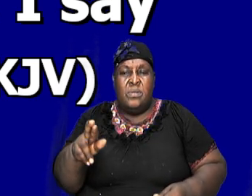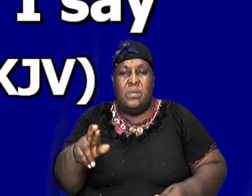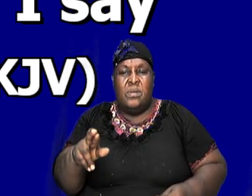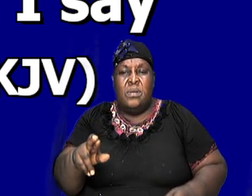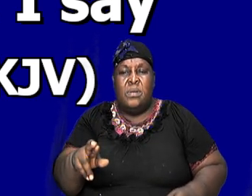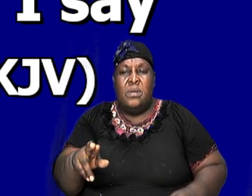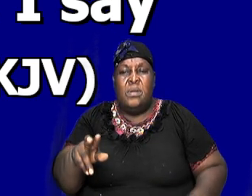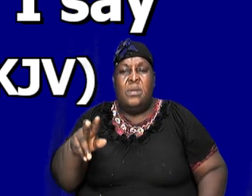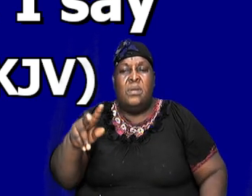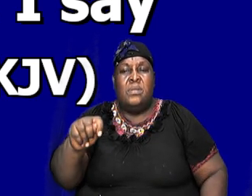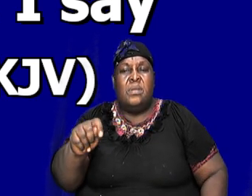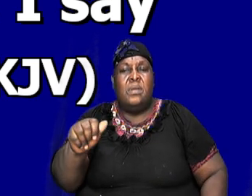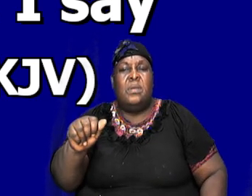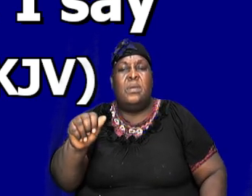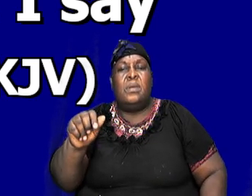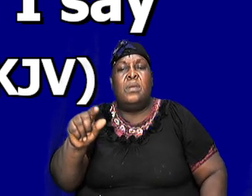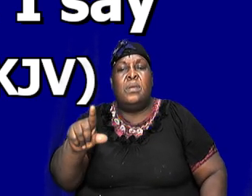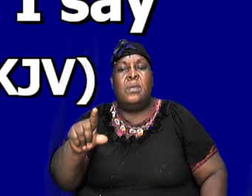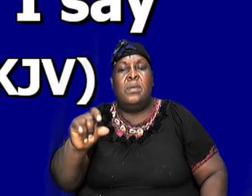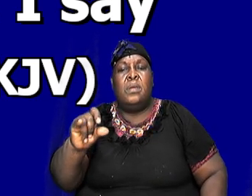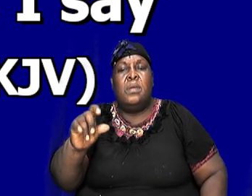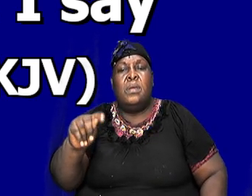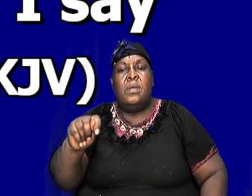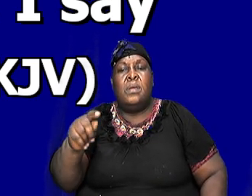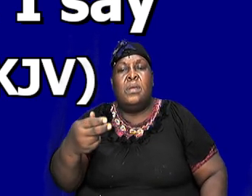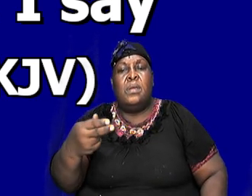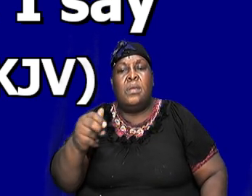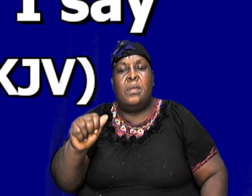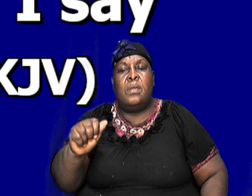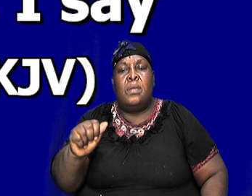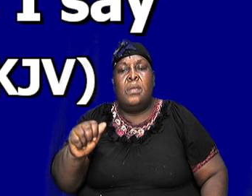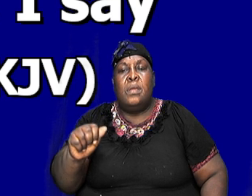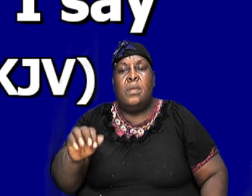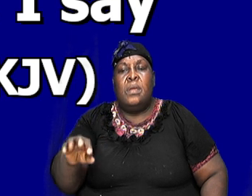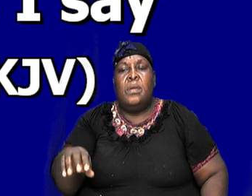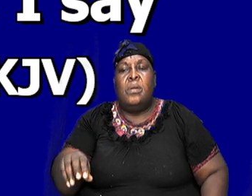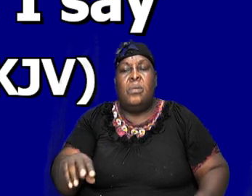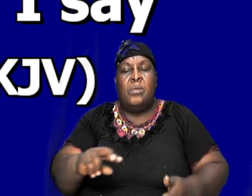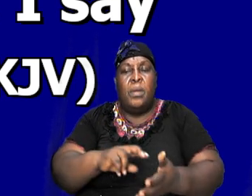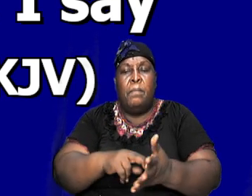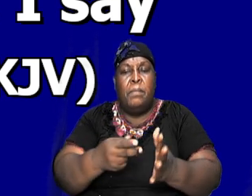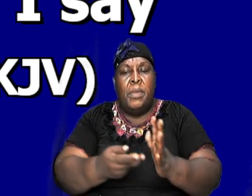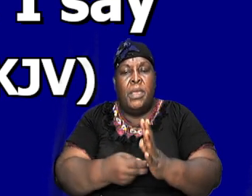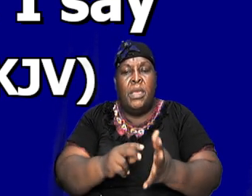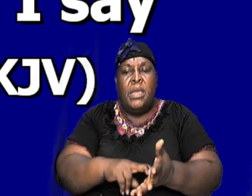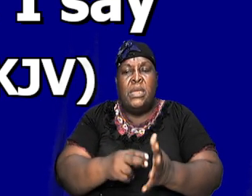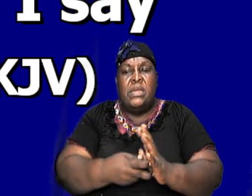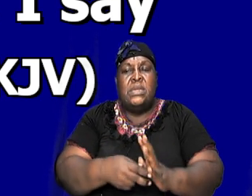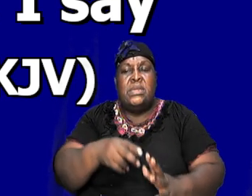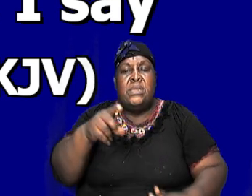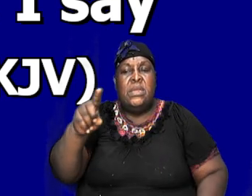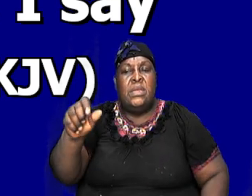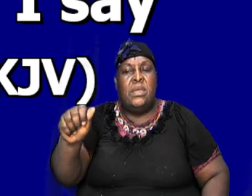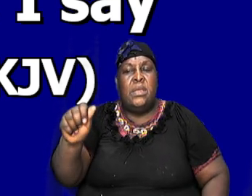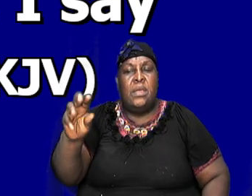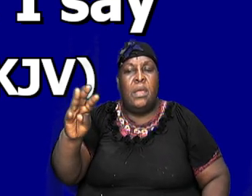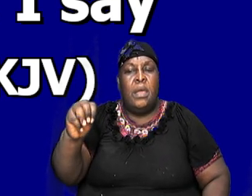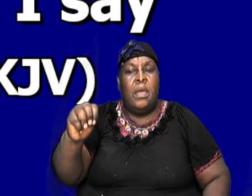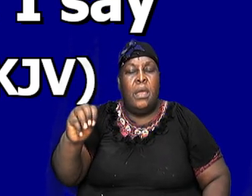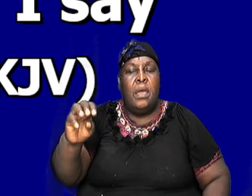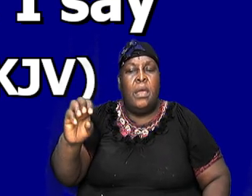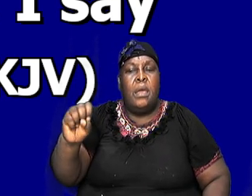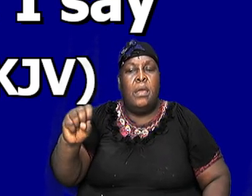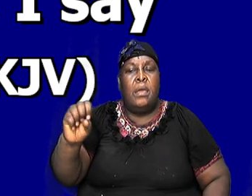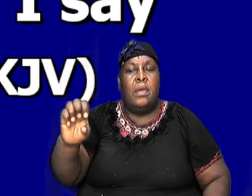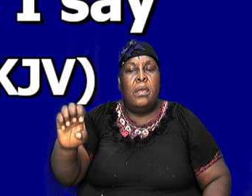Talitha come, which is being interpreted, damsel, I say unto thee, arise. So